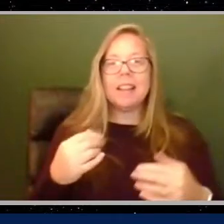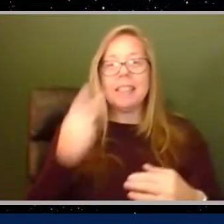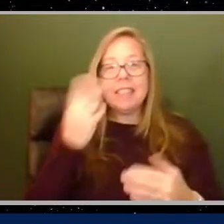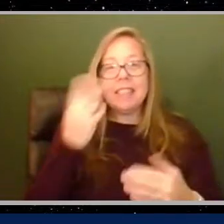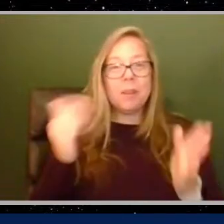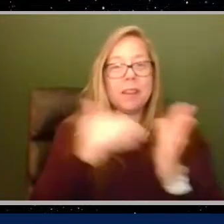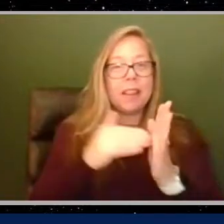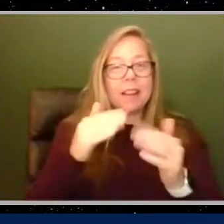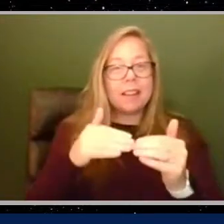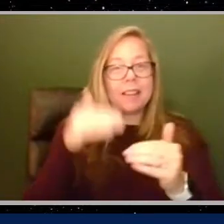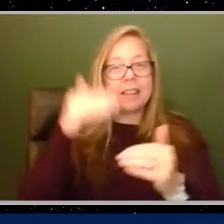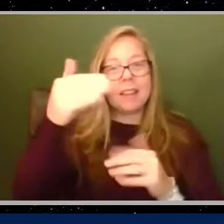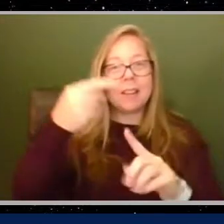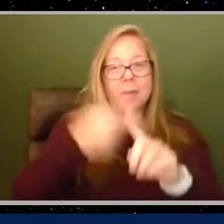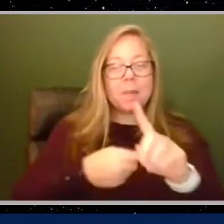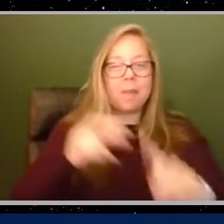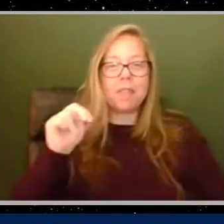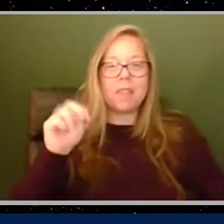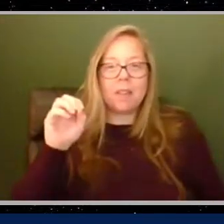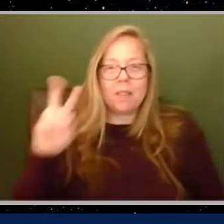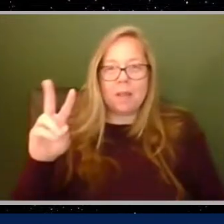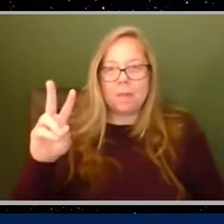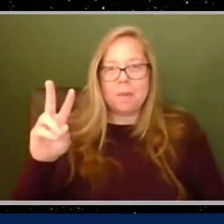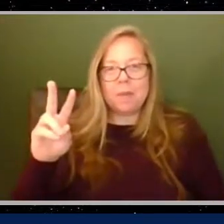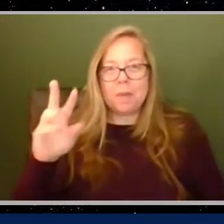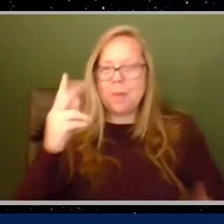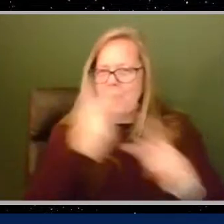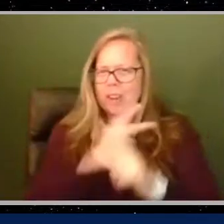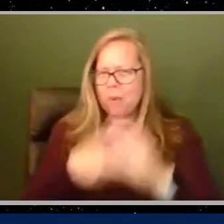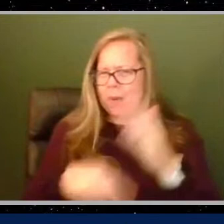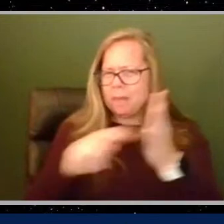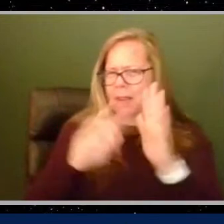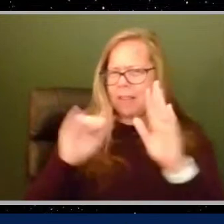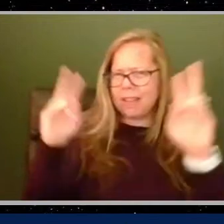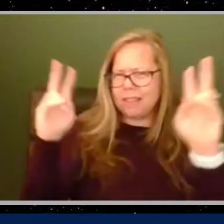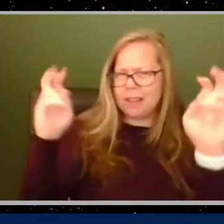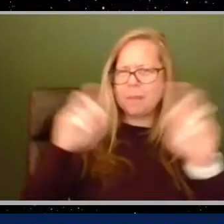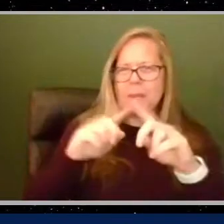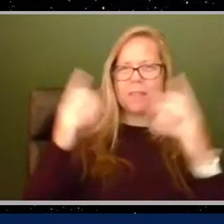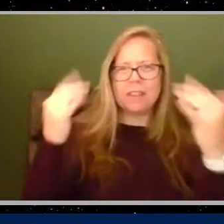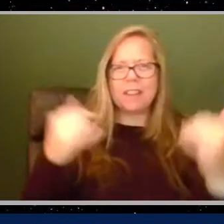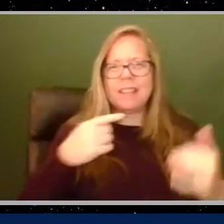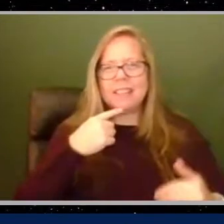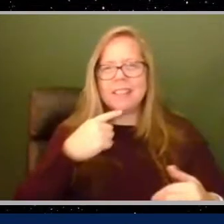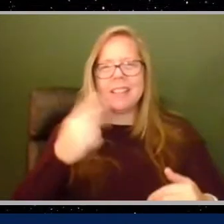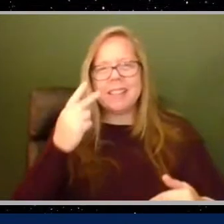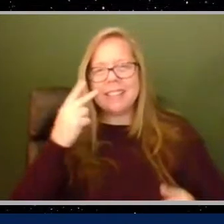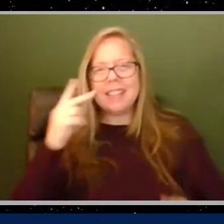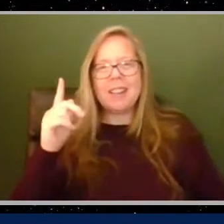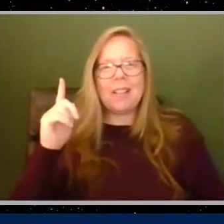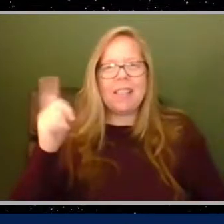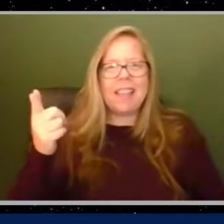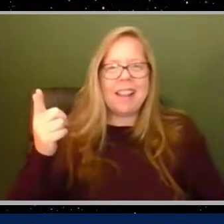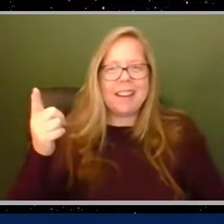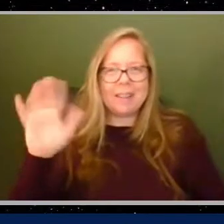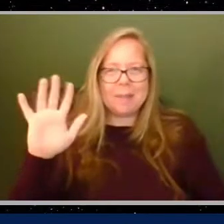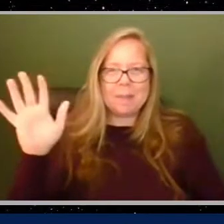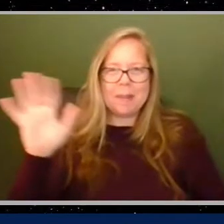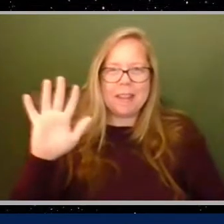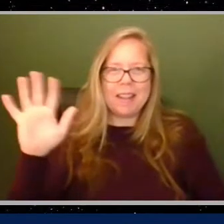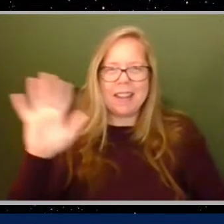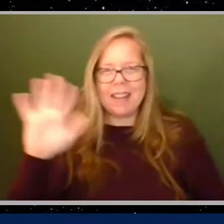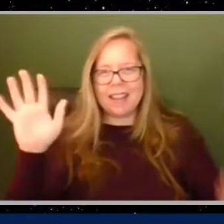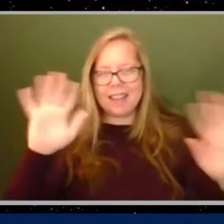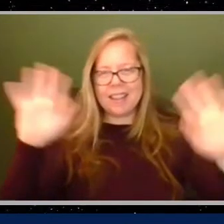month in November, and we'll figure out what that topic's supposed to be about. But for now, we will see you nerds later. Thank you so much. We can all wave